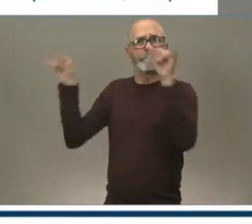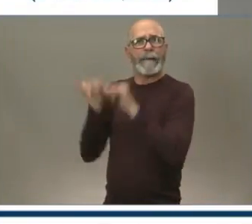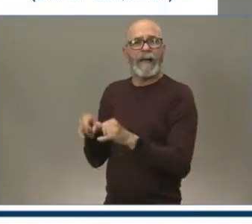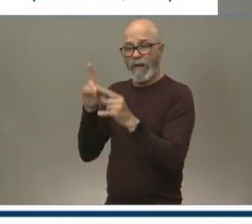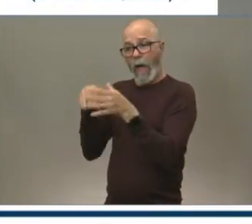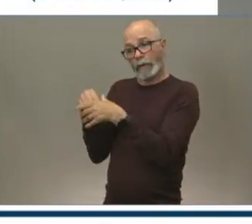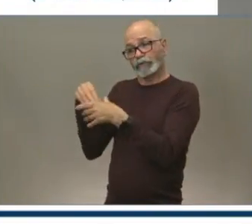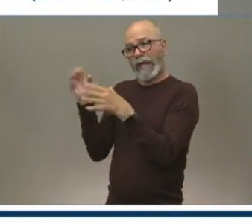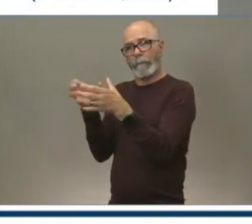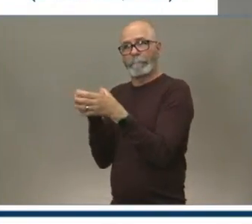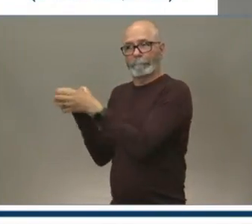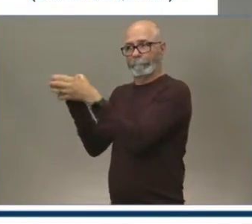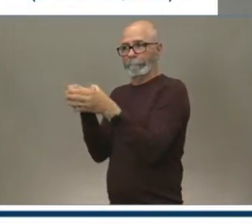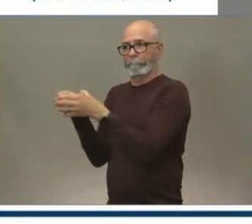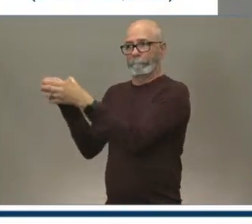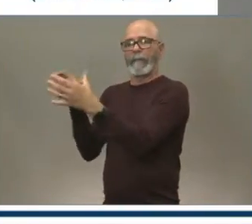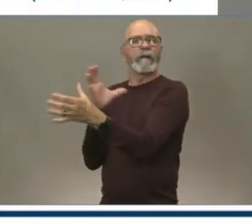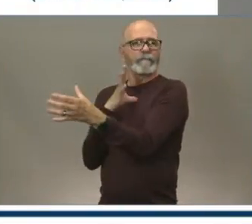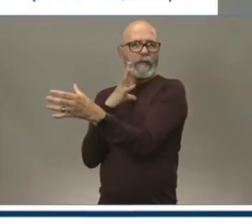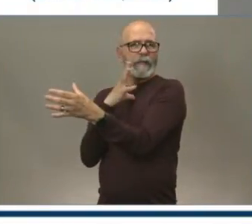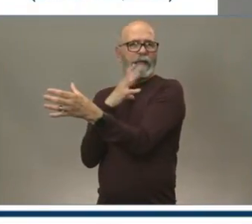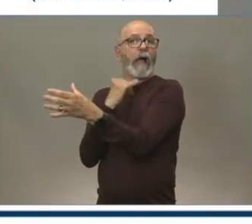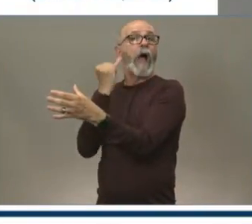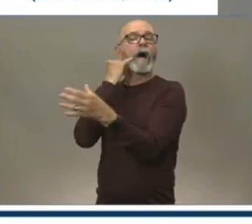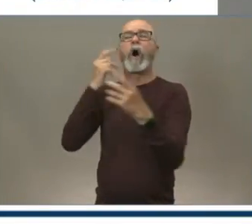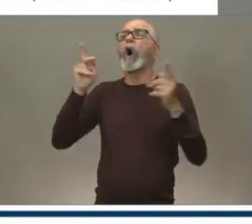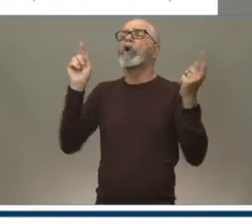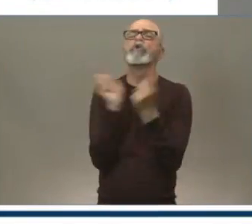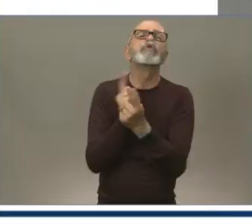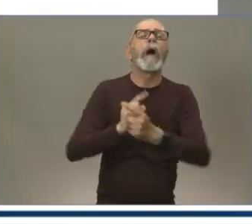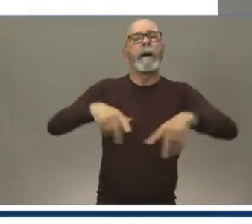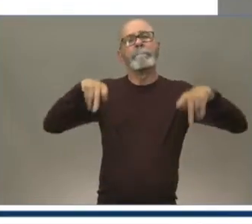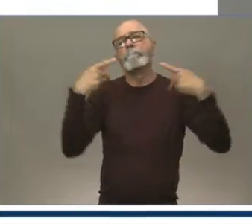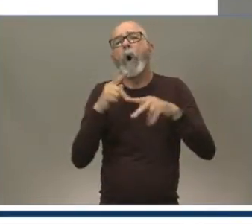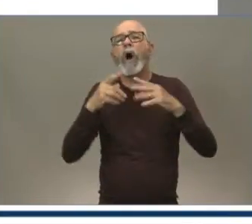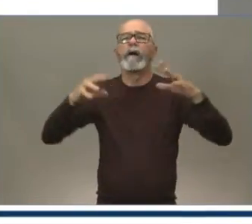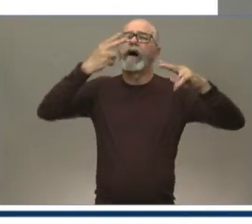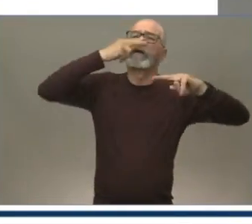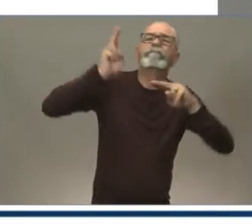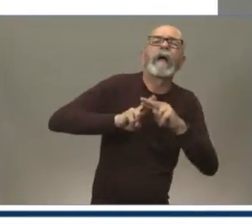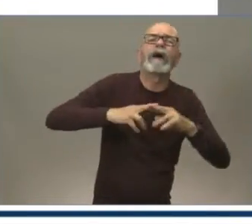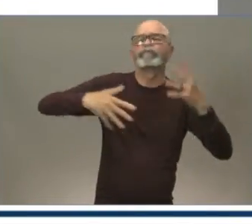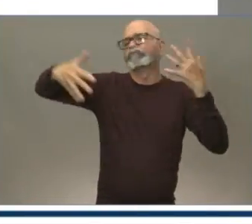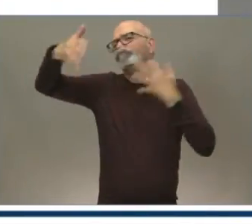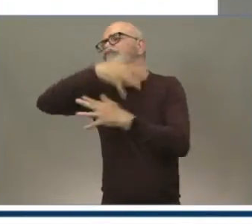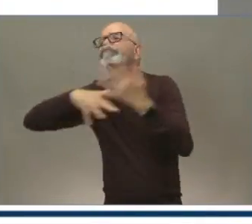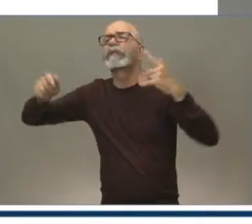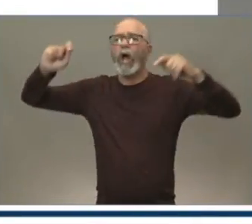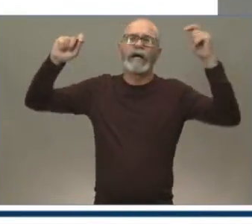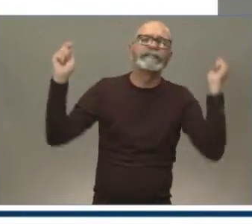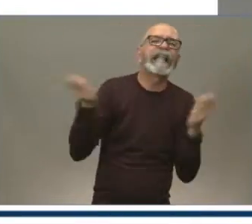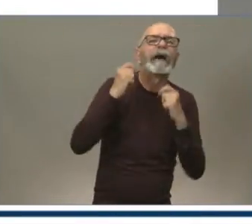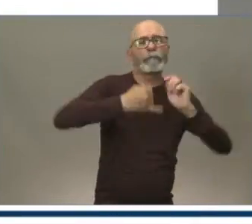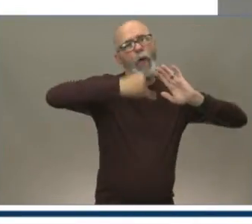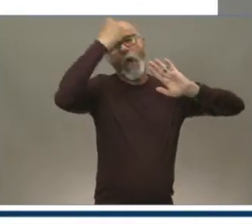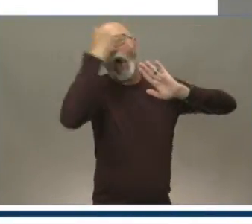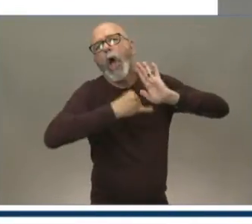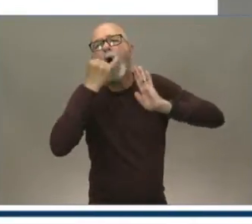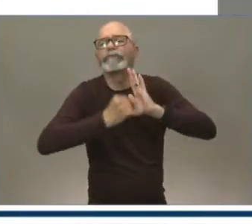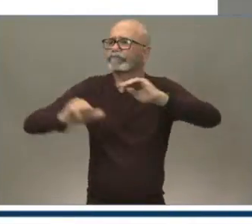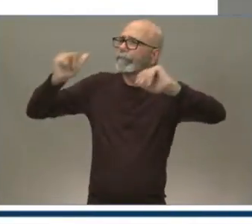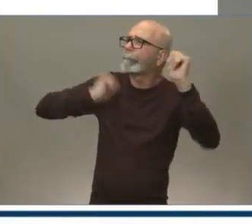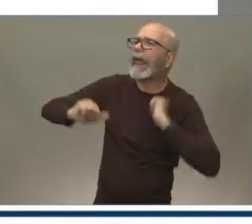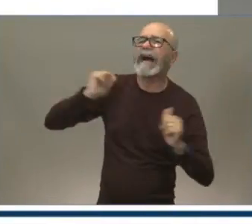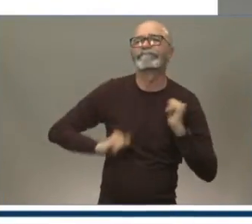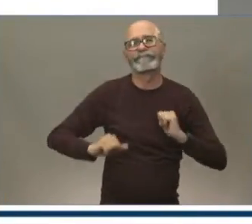can be no social events, special events, festivals, arts and cultural events, sports events, faith